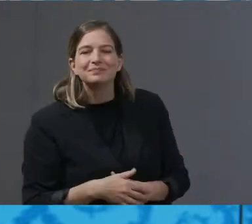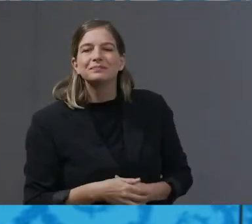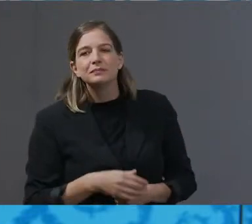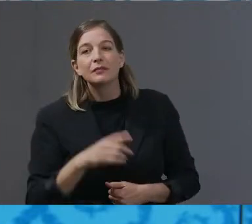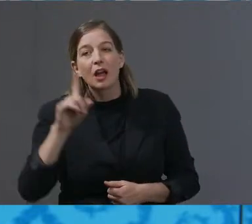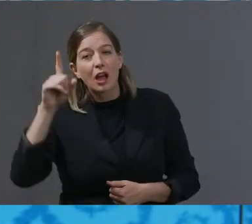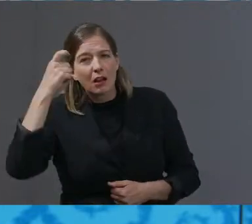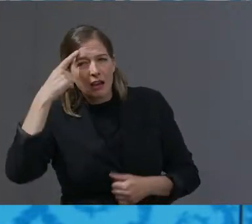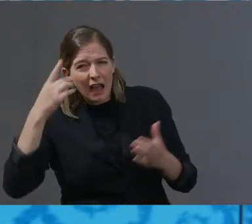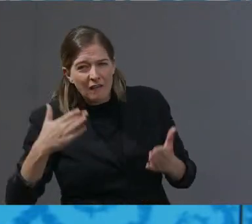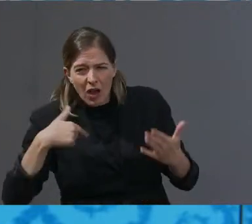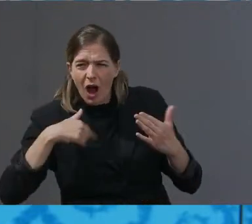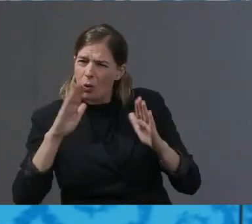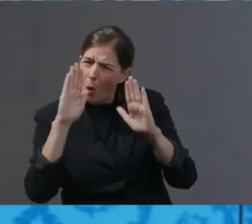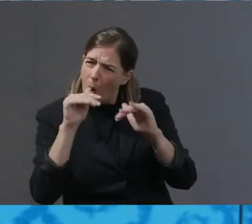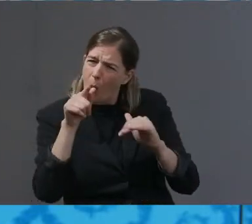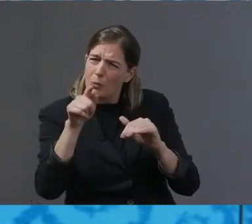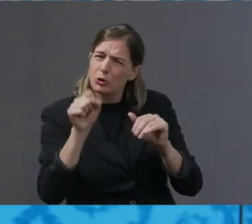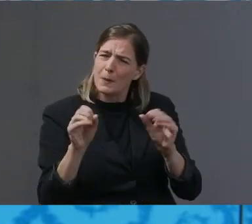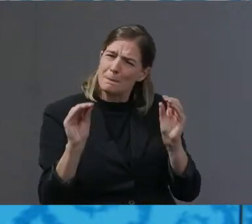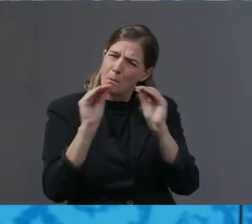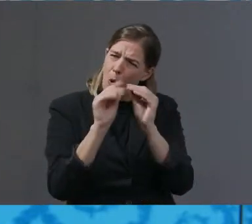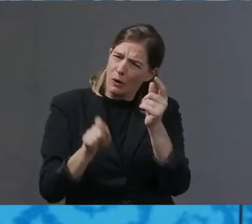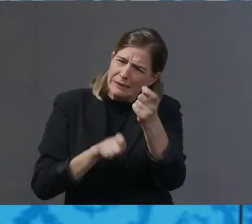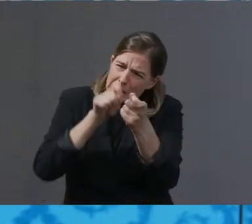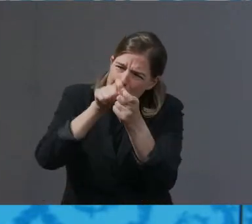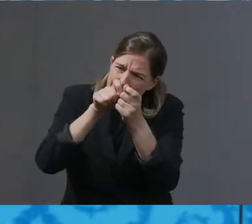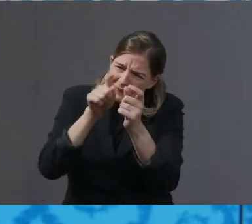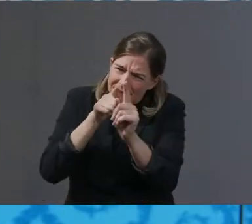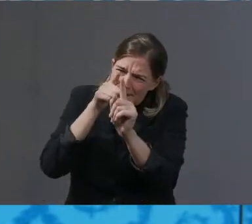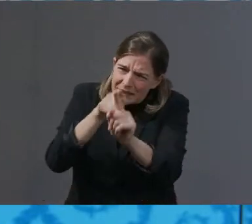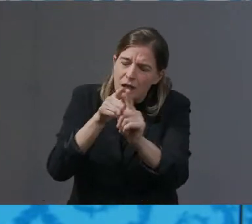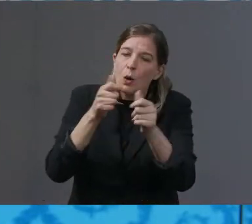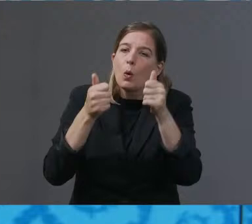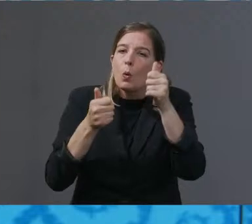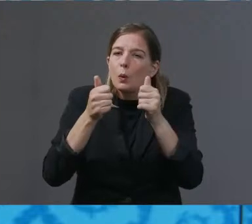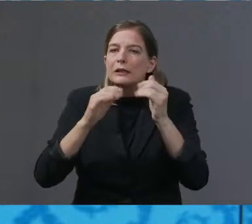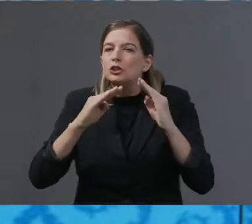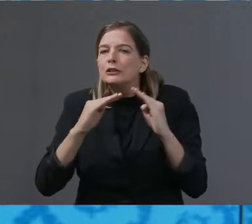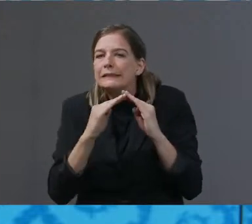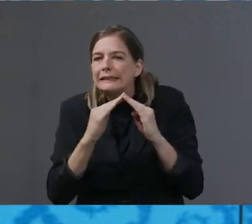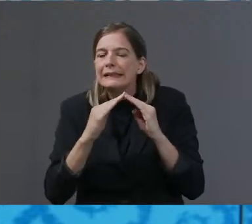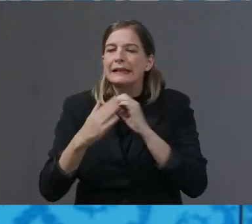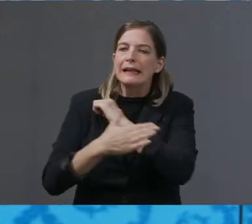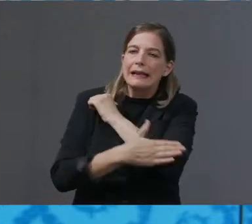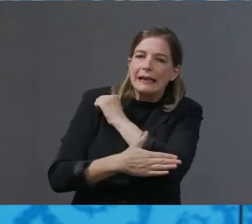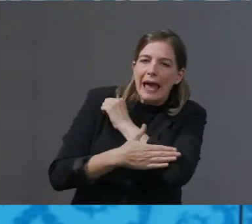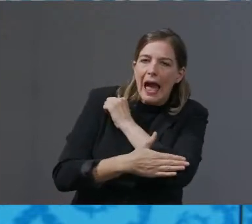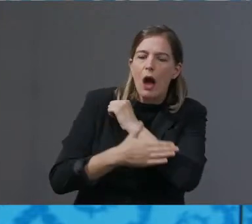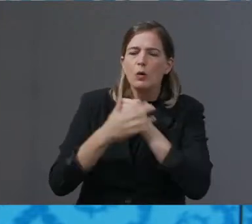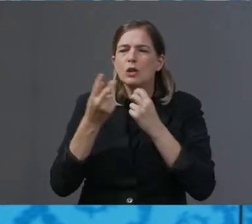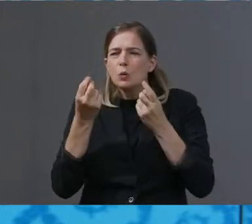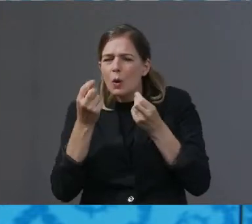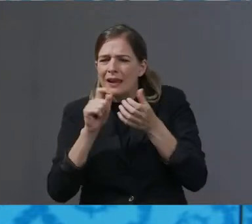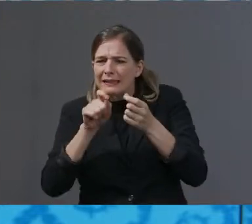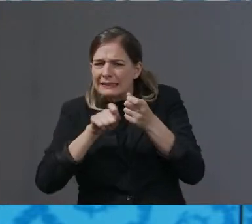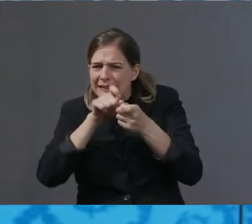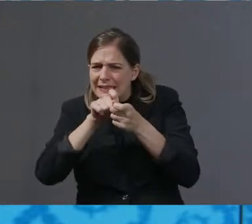could be very specific on what cities and counties can determine as far as